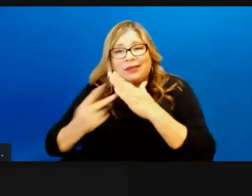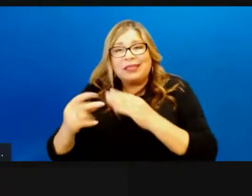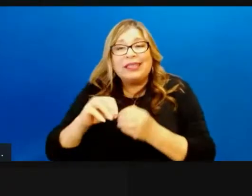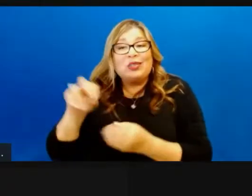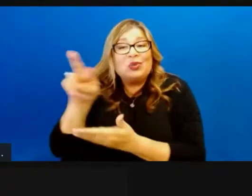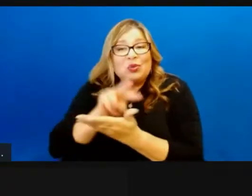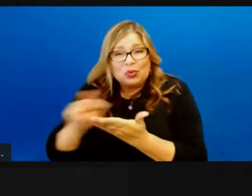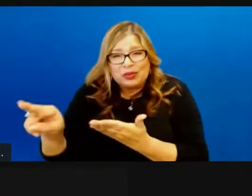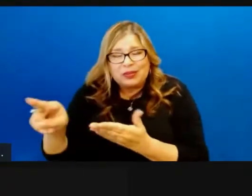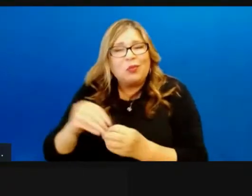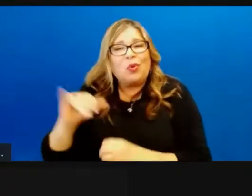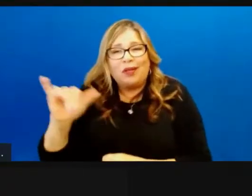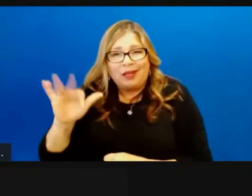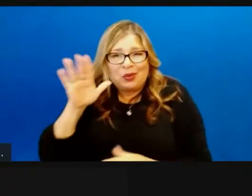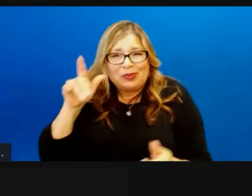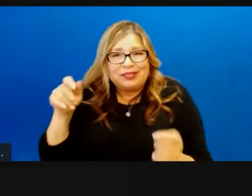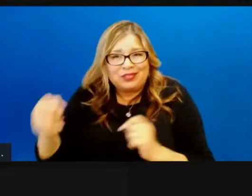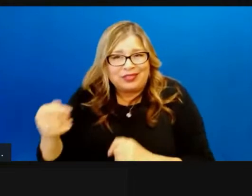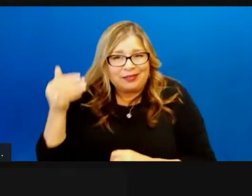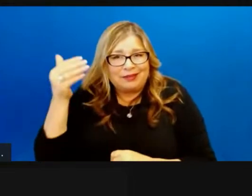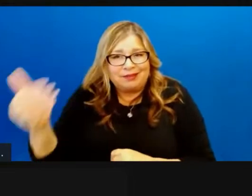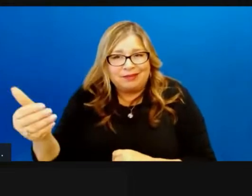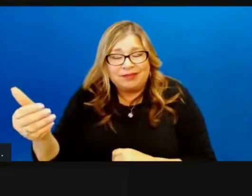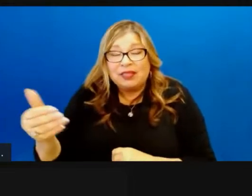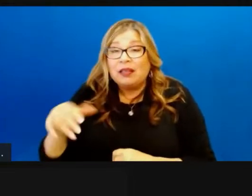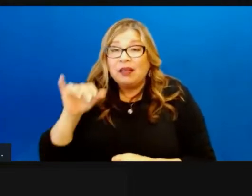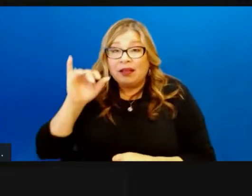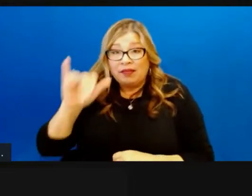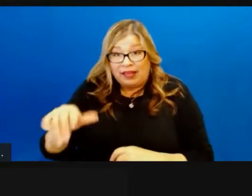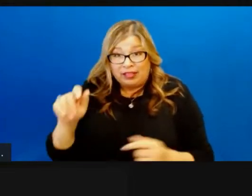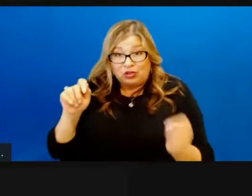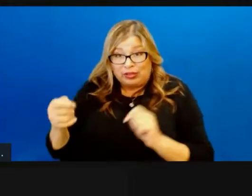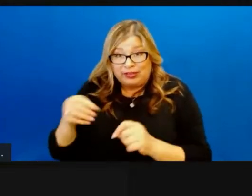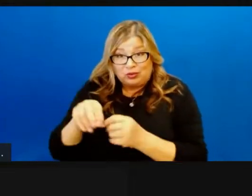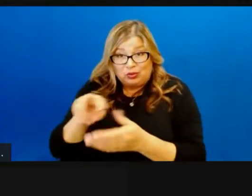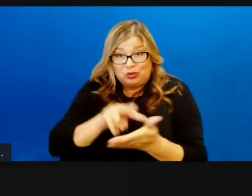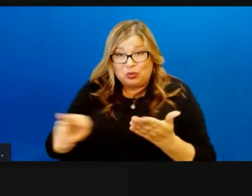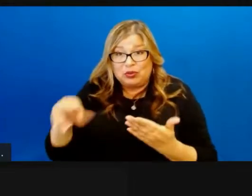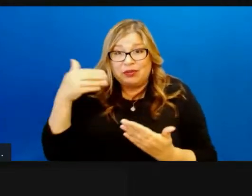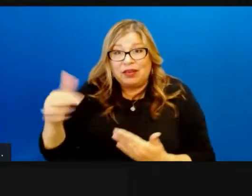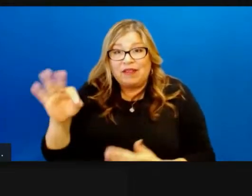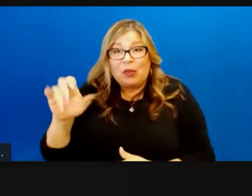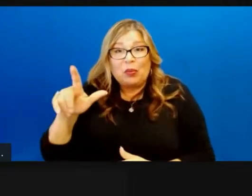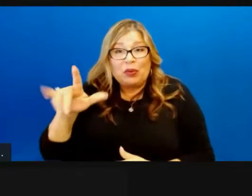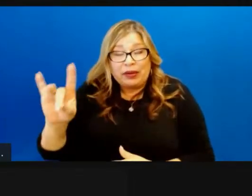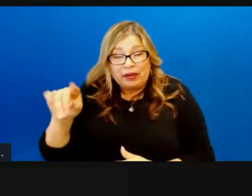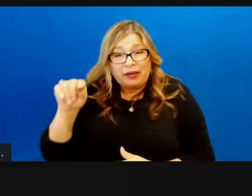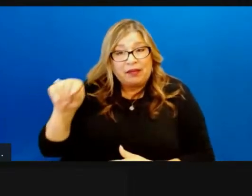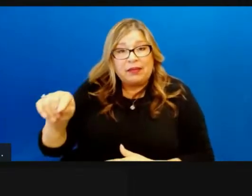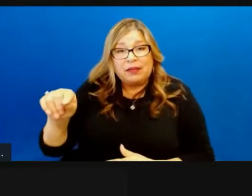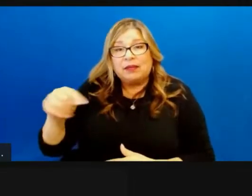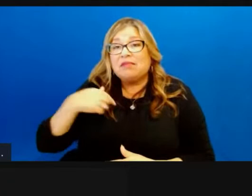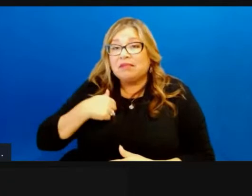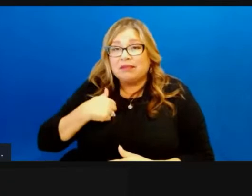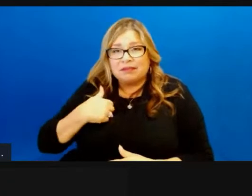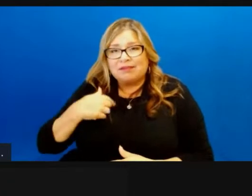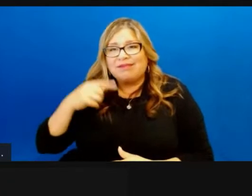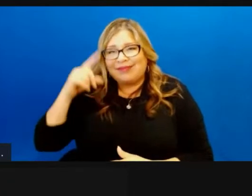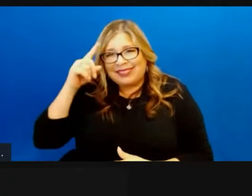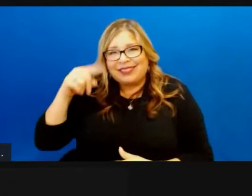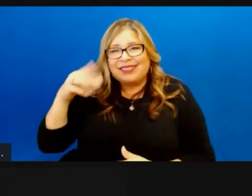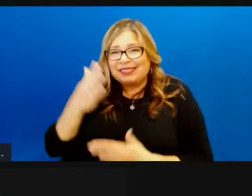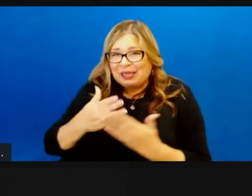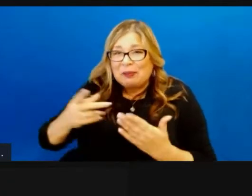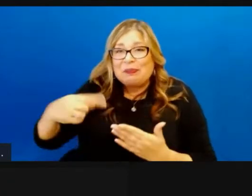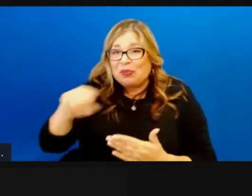And that change is going to be one that I think will be met with a lot of excitement in some and a lot of